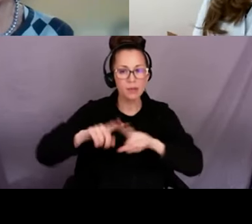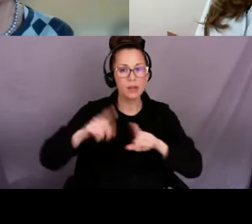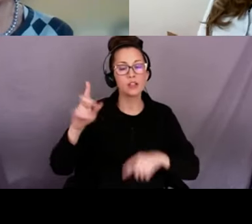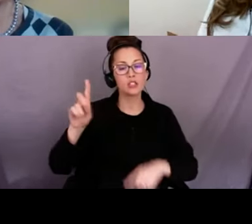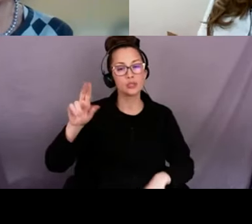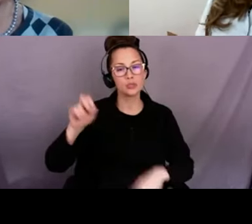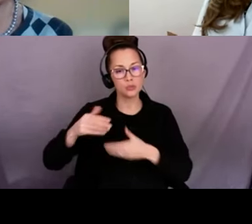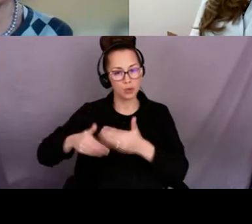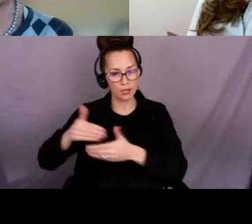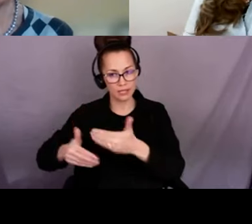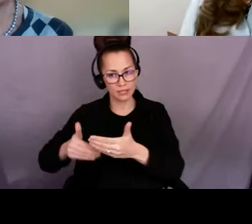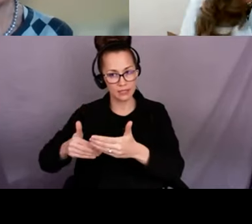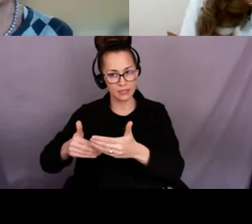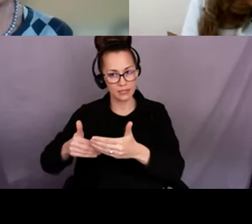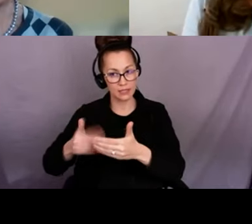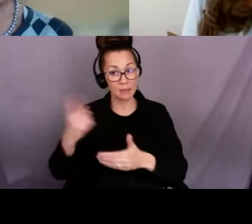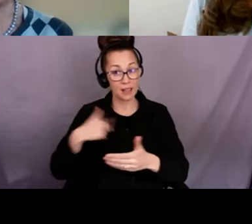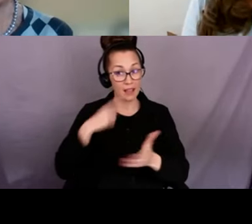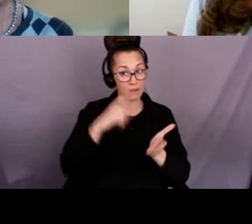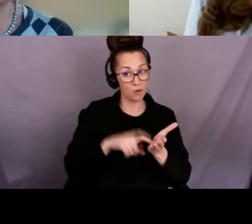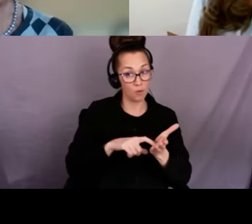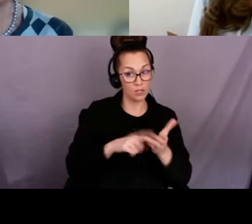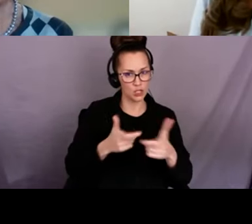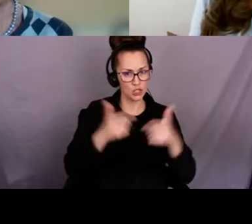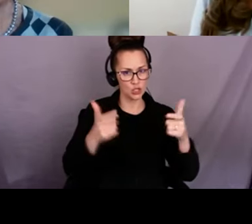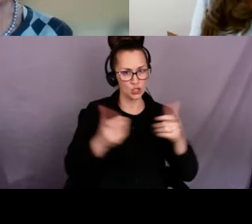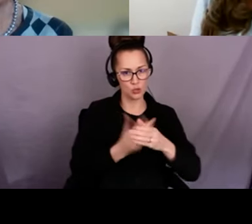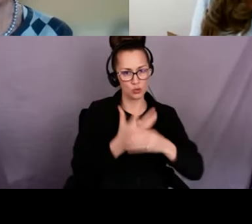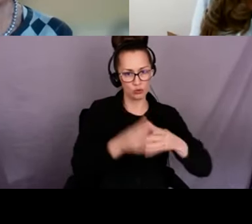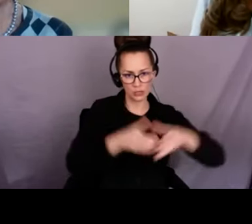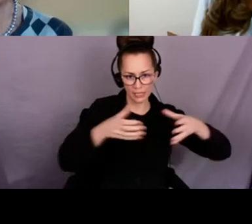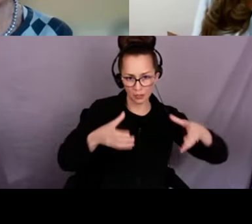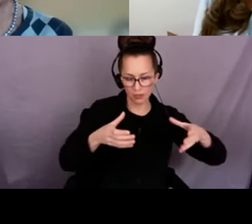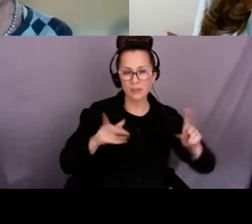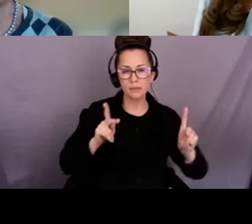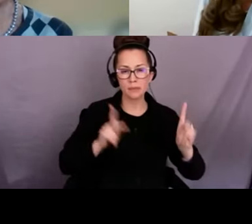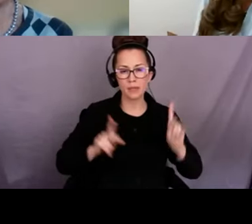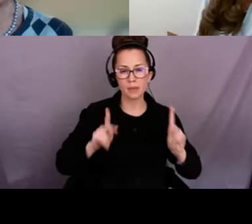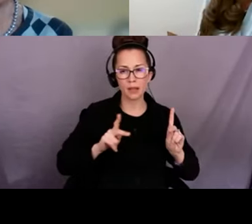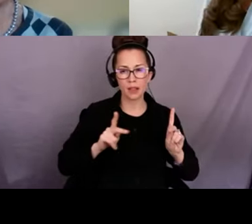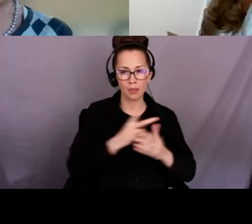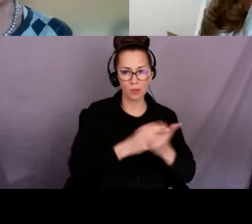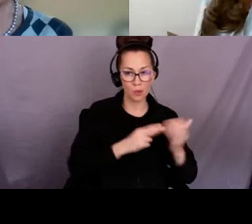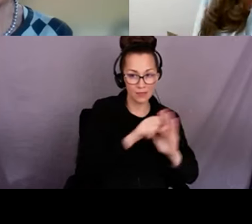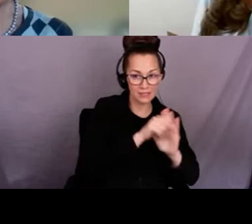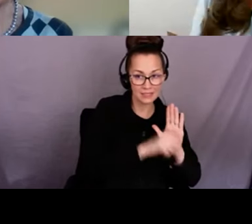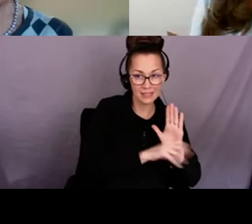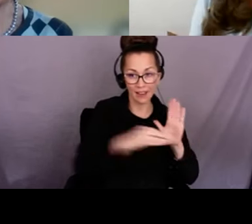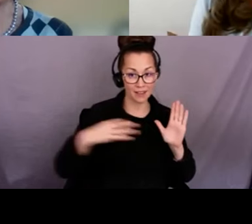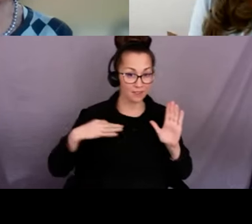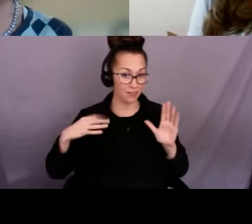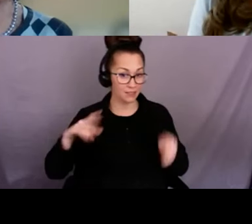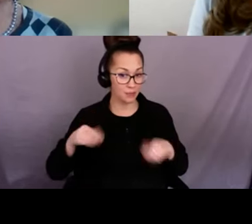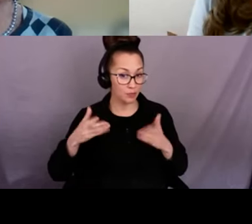process and what we have noticed a huge increase in is what people, both the state and the voluntary providers, are calling